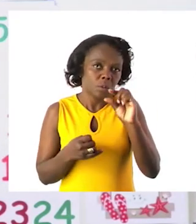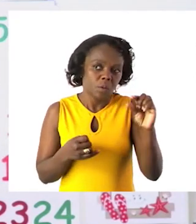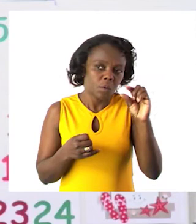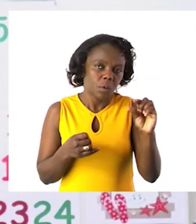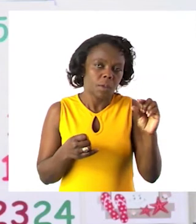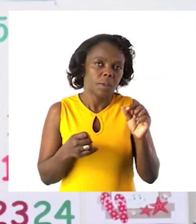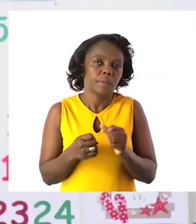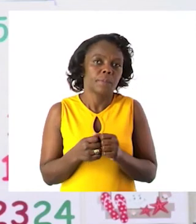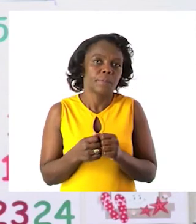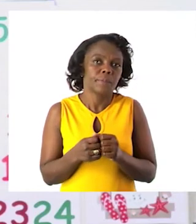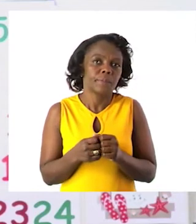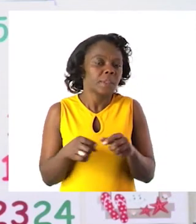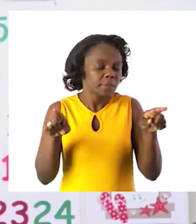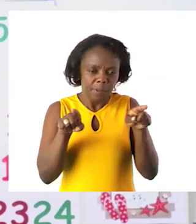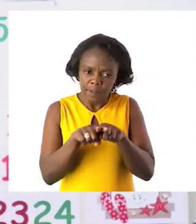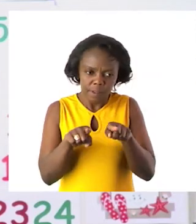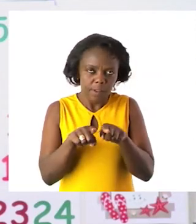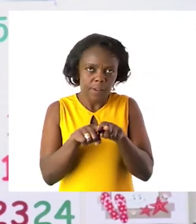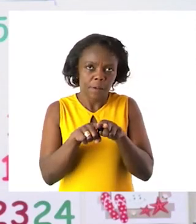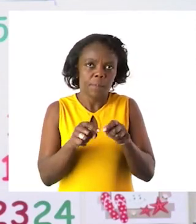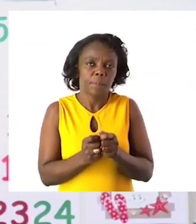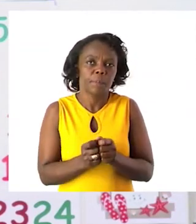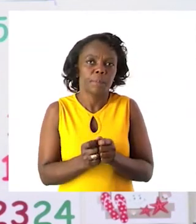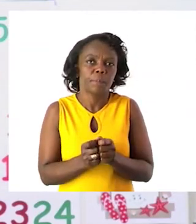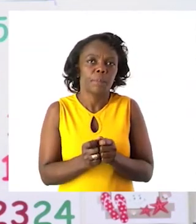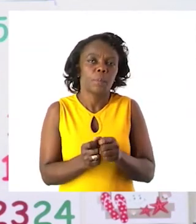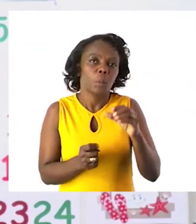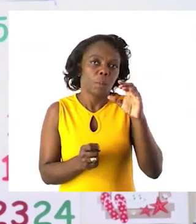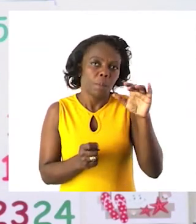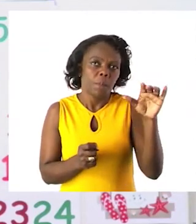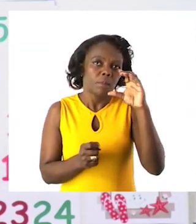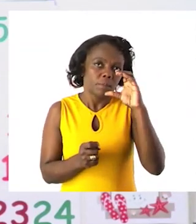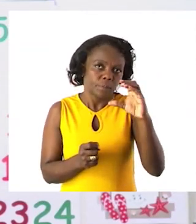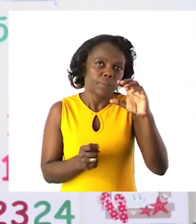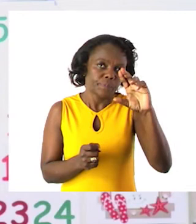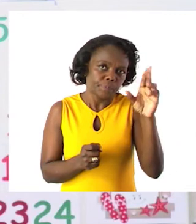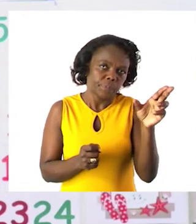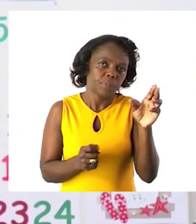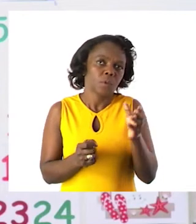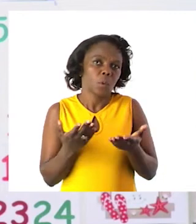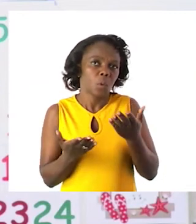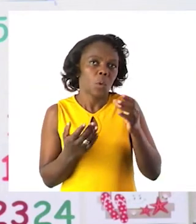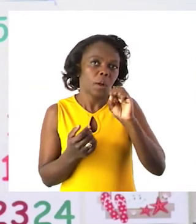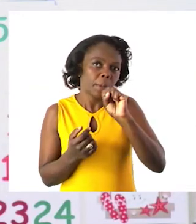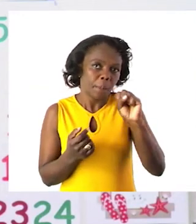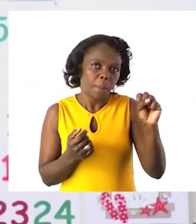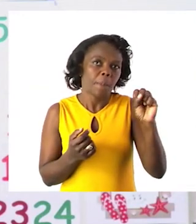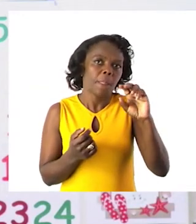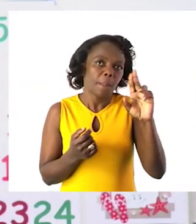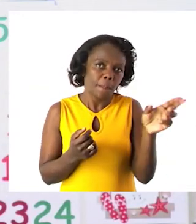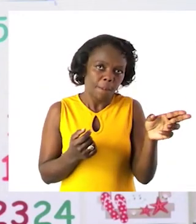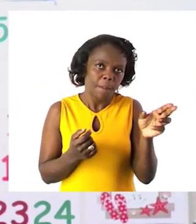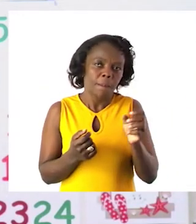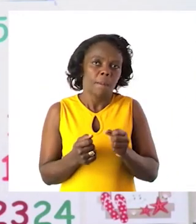word. They are still sounding the same. It's still going to be a ch or a sh. All right. So I'm